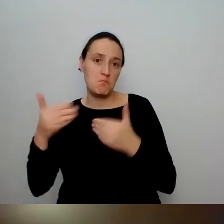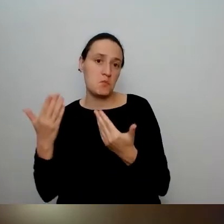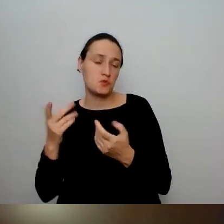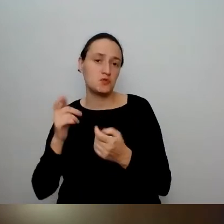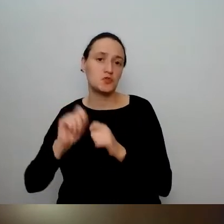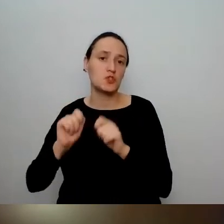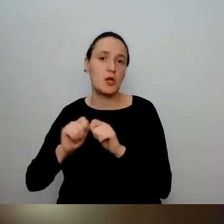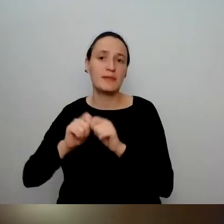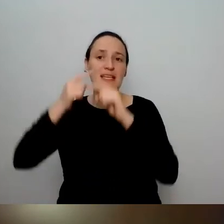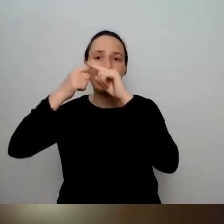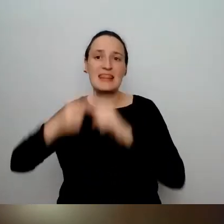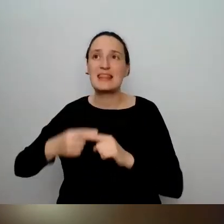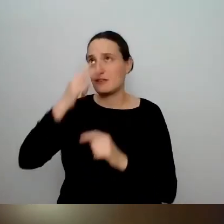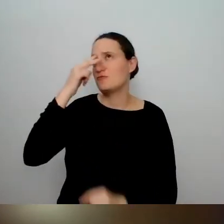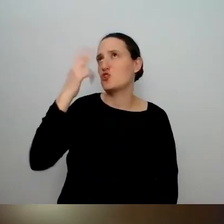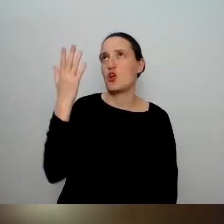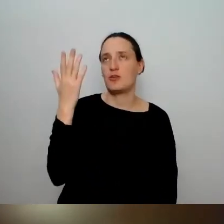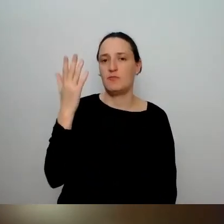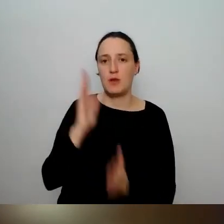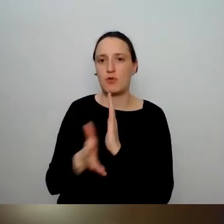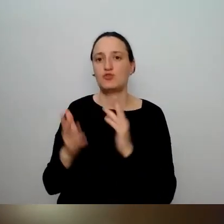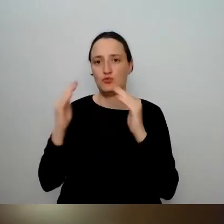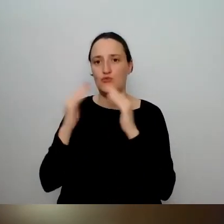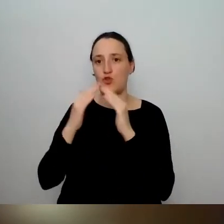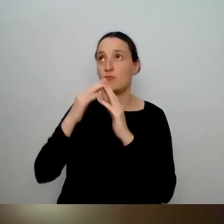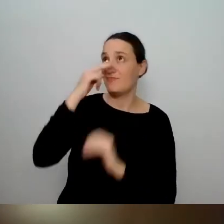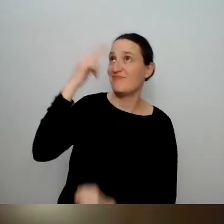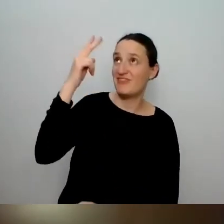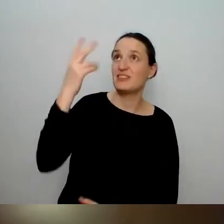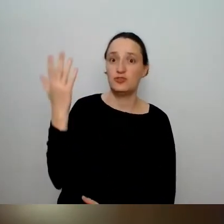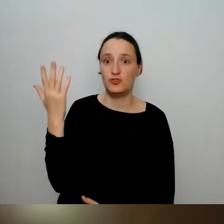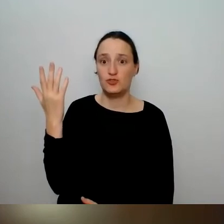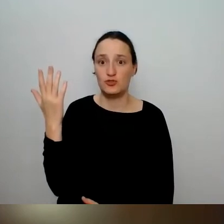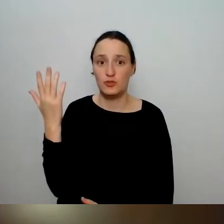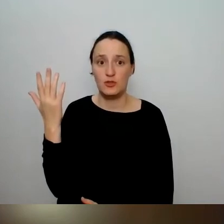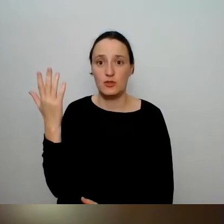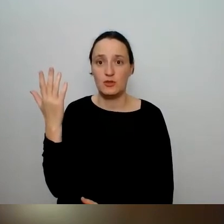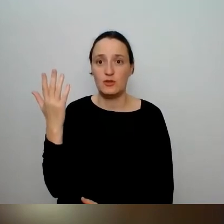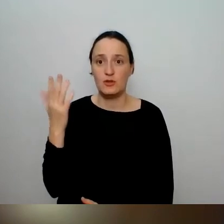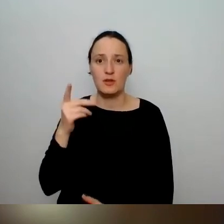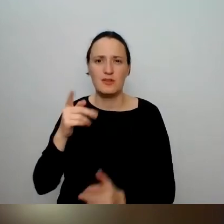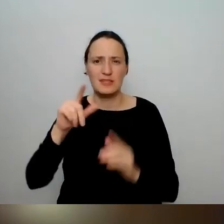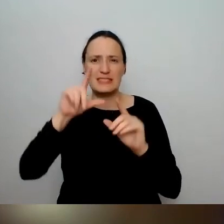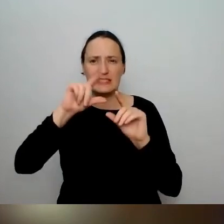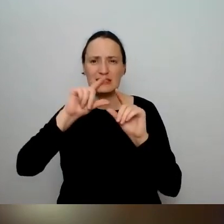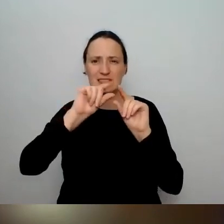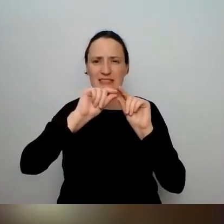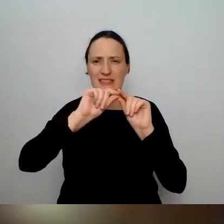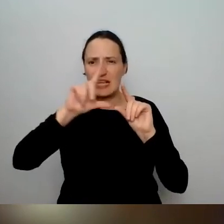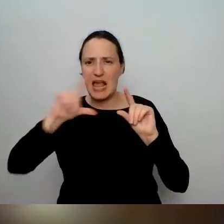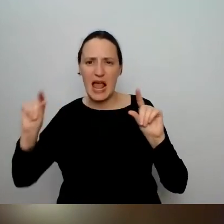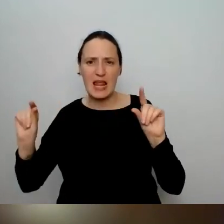or whatever, you know, you can measure the night sky in the Bortle scale, which has certain, you